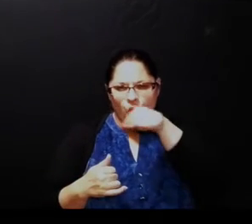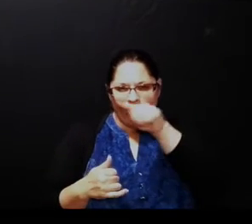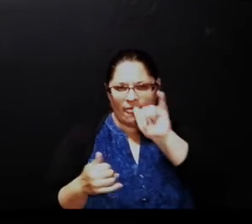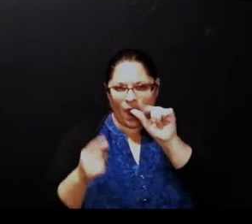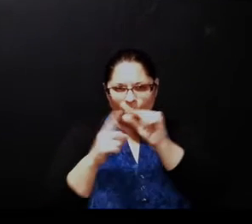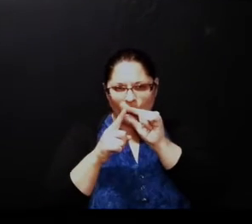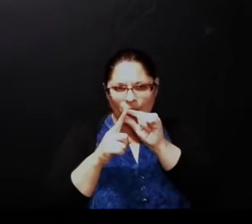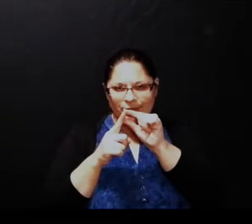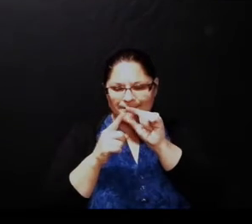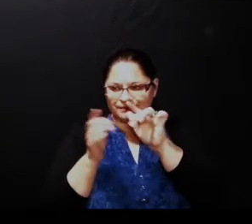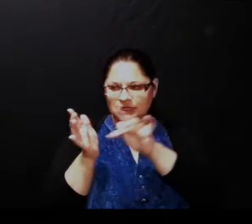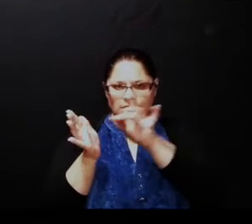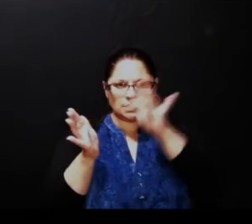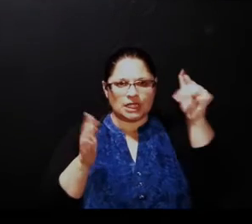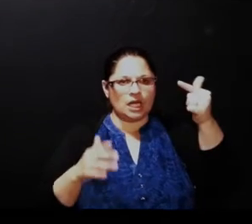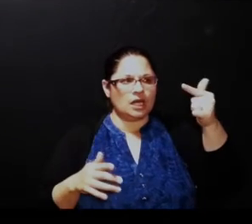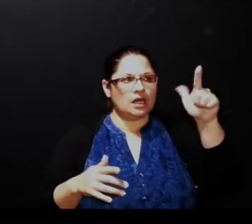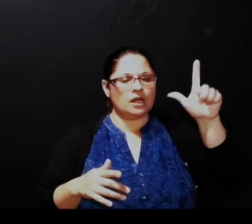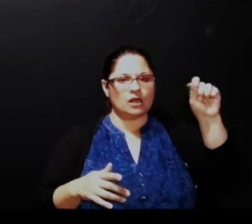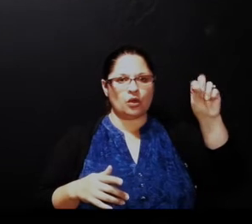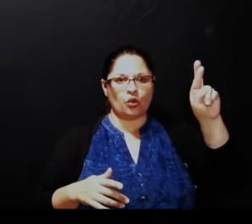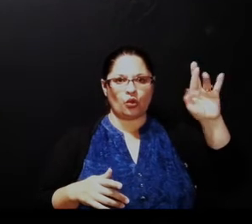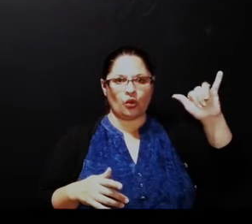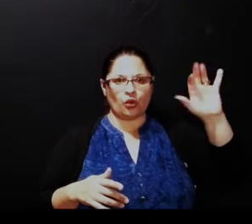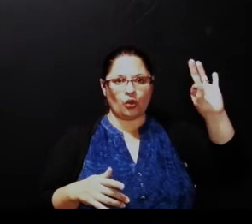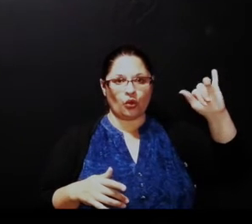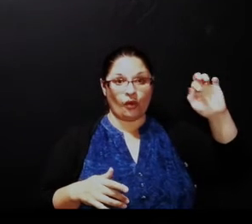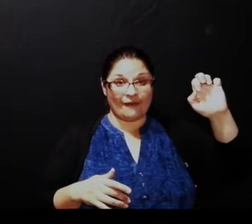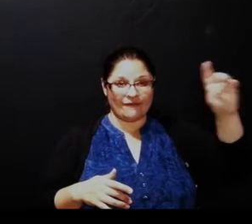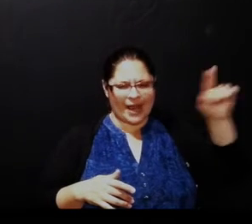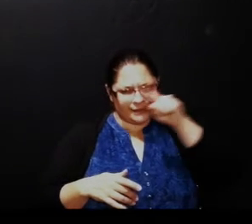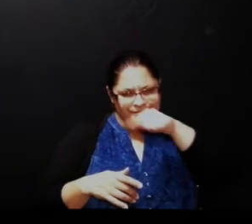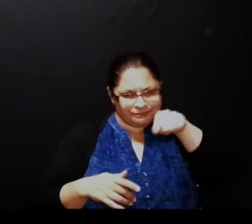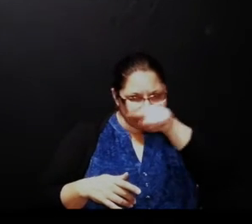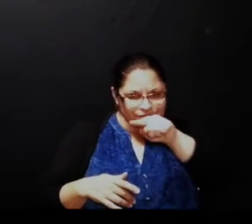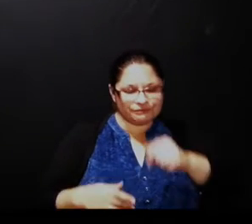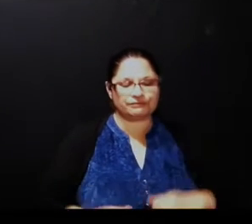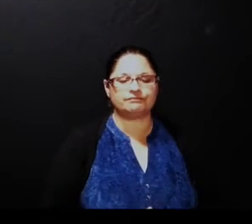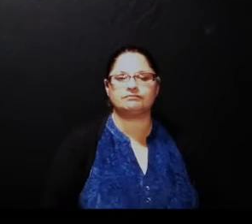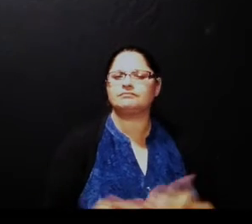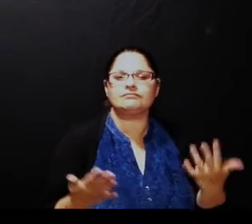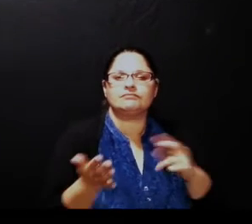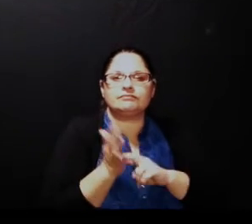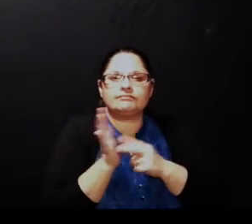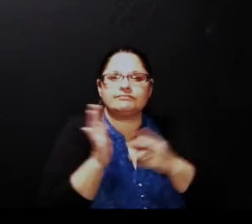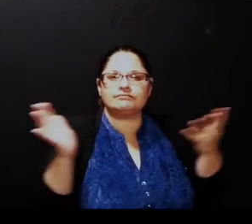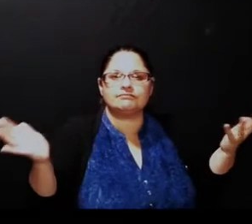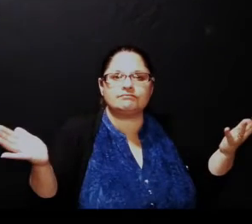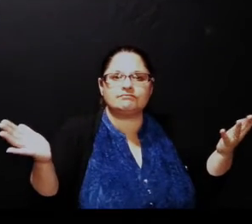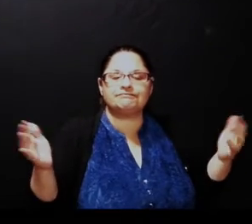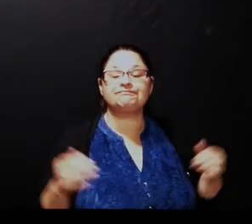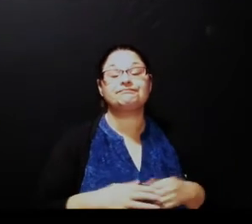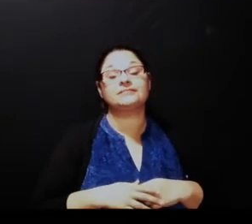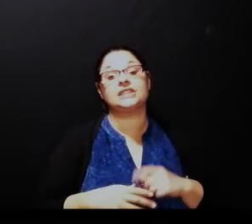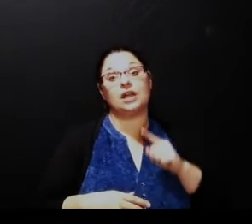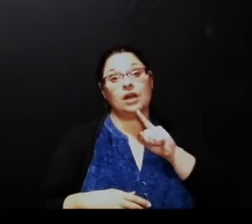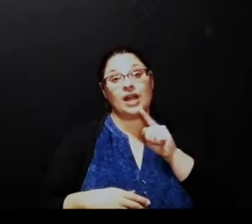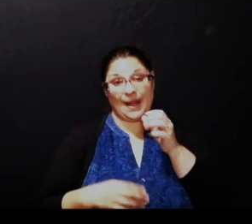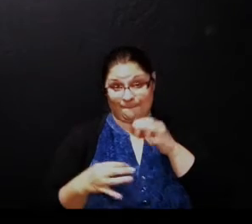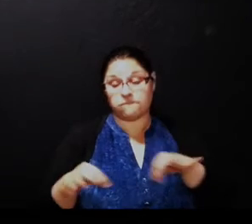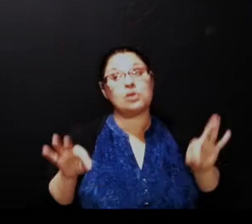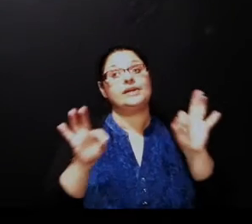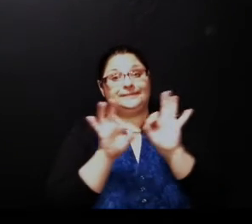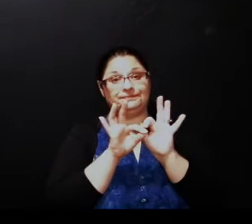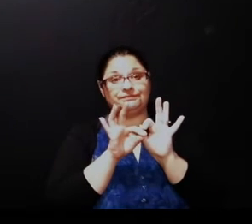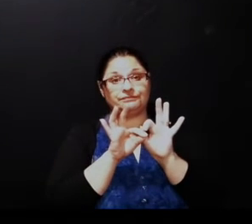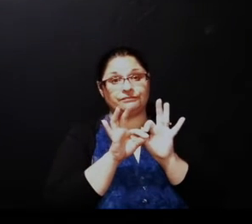that word, glorified. The hour is come that the Son of Man be glorified. This is important. The